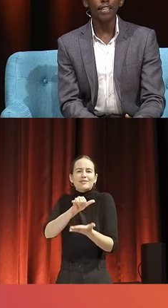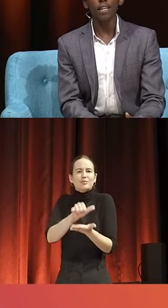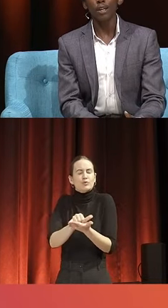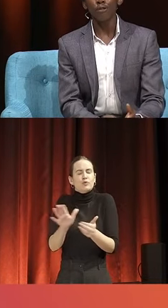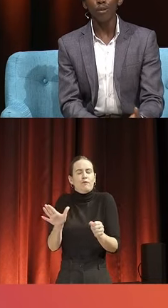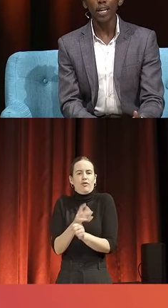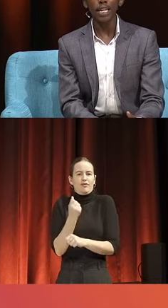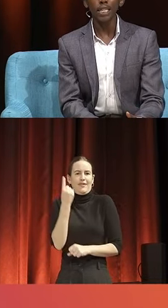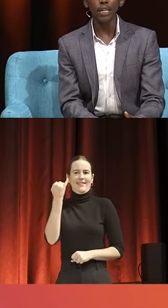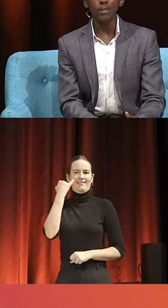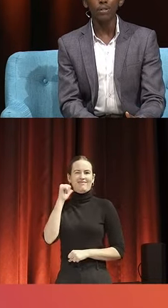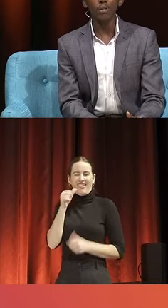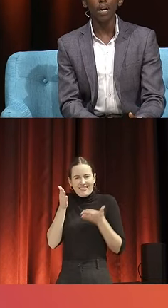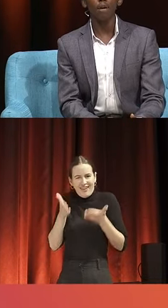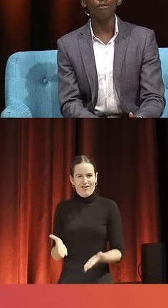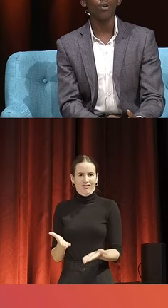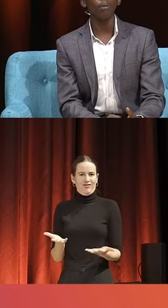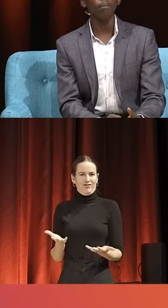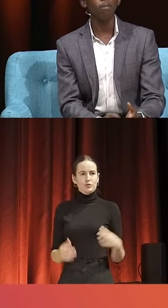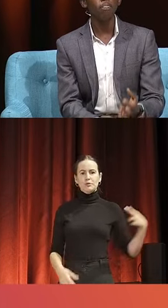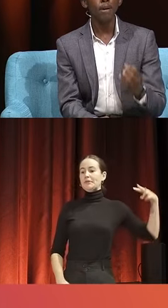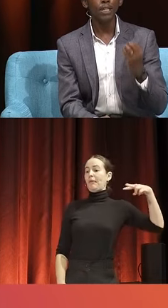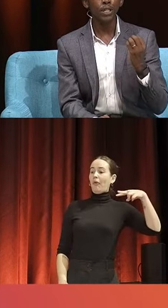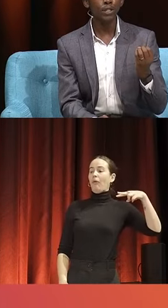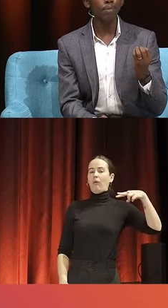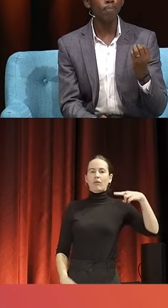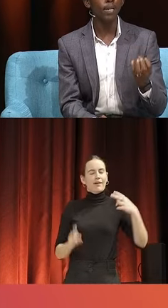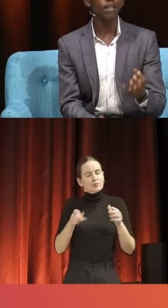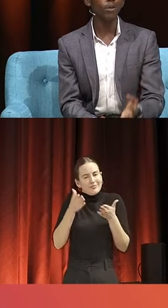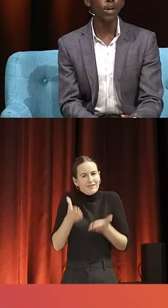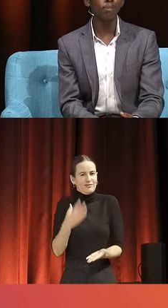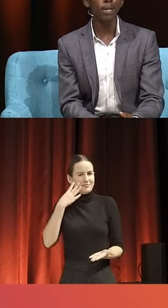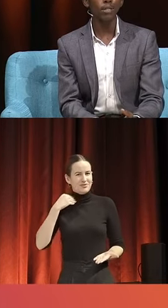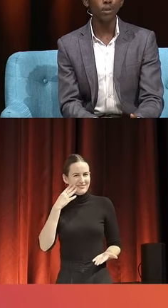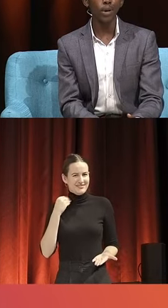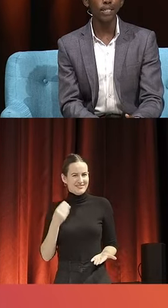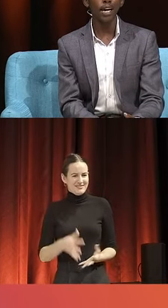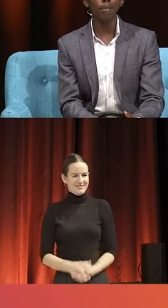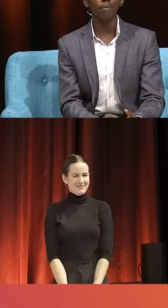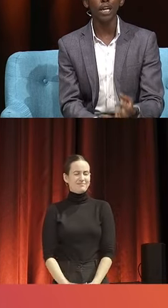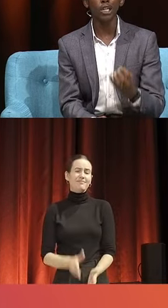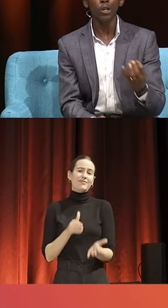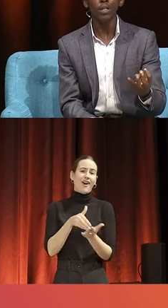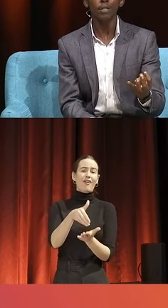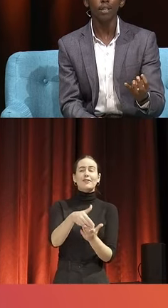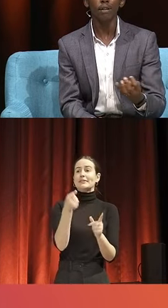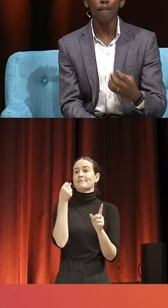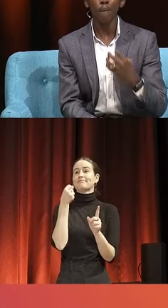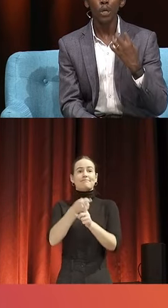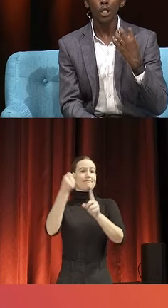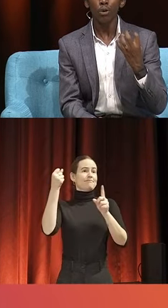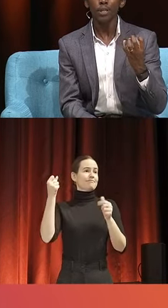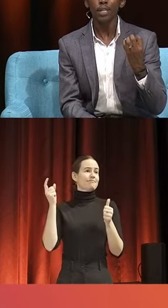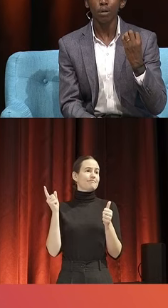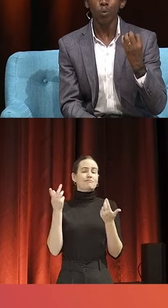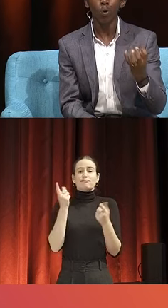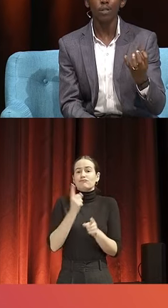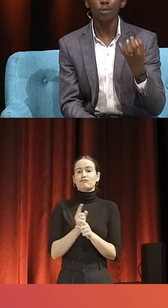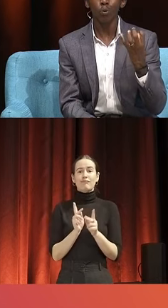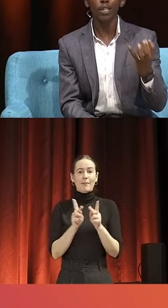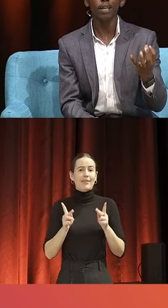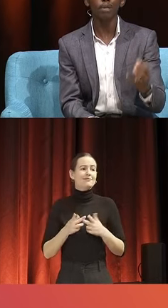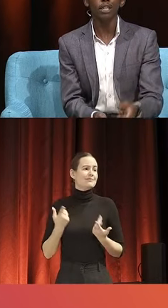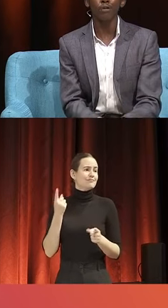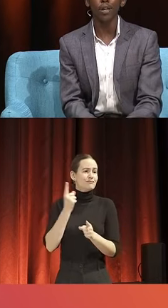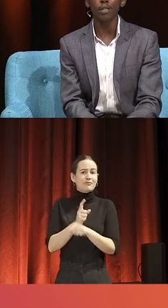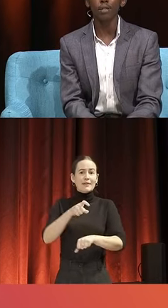And I think a lot of great ideas come from just being at the right place at the right time and noticing